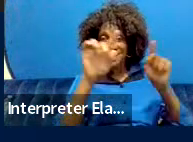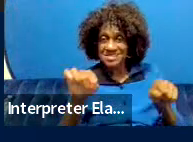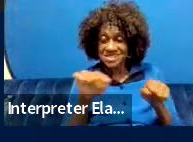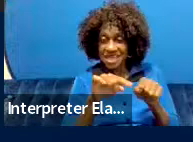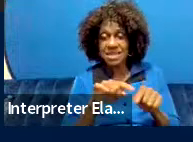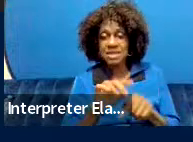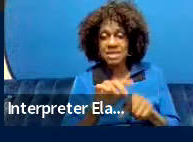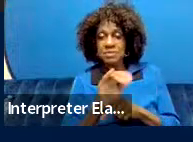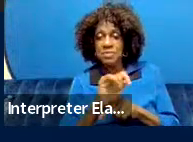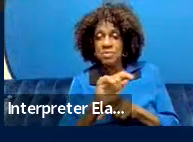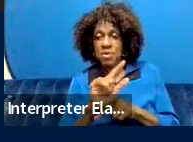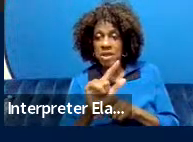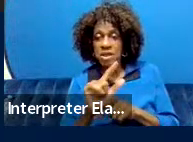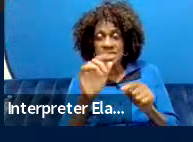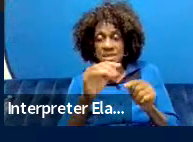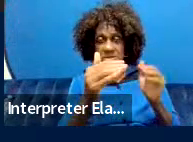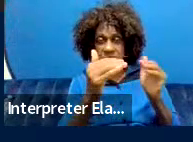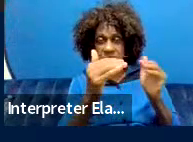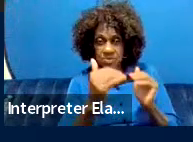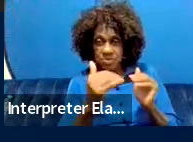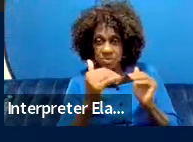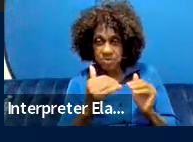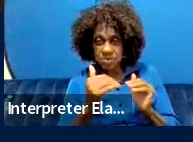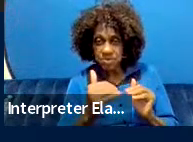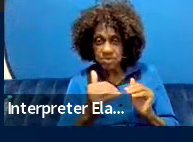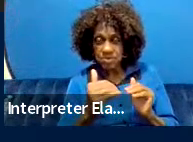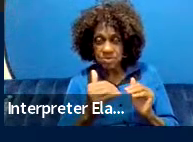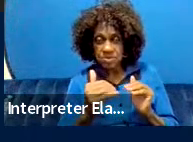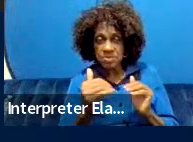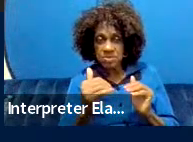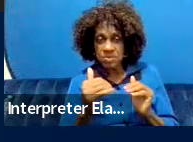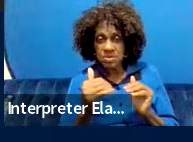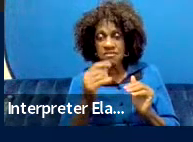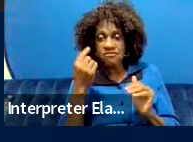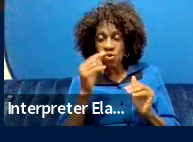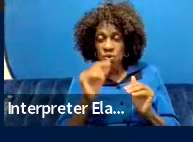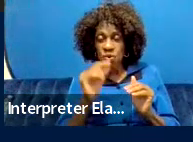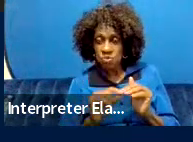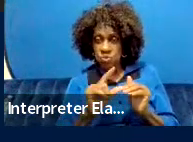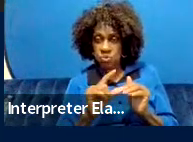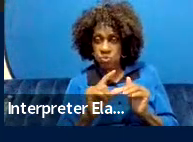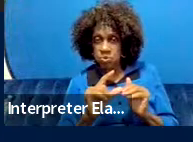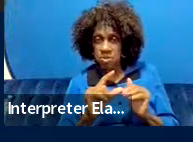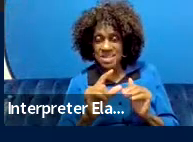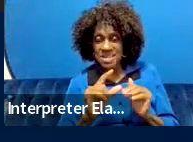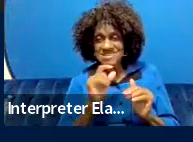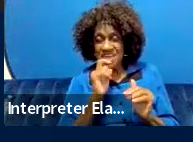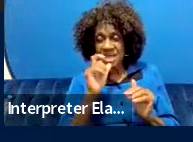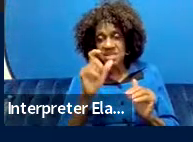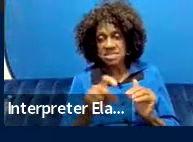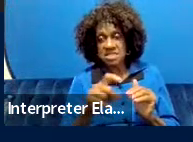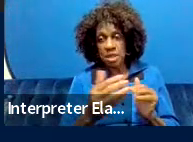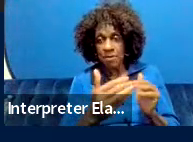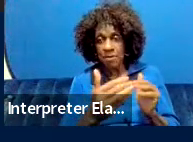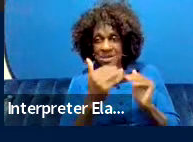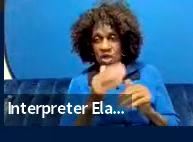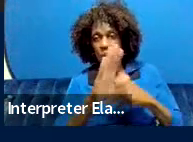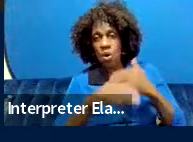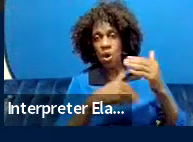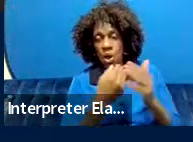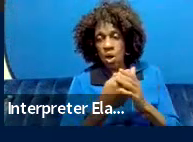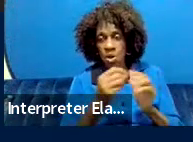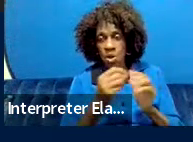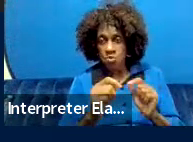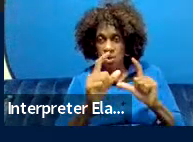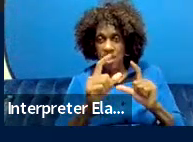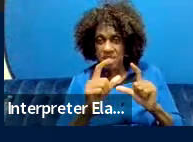be located below logical blocks of text of raised characters and not necessarily below all raised